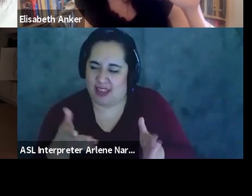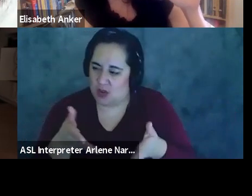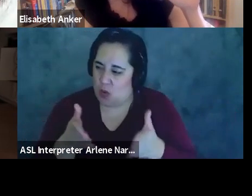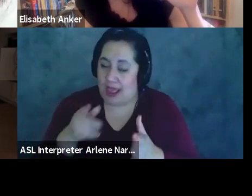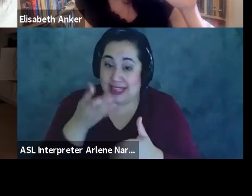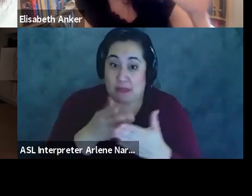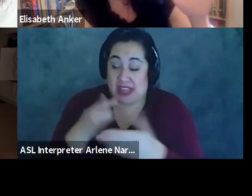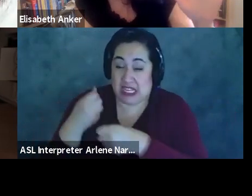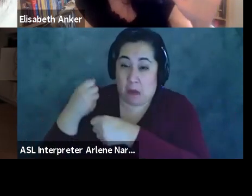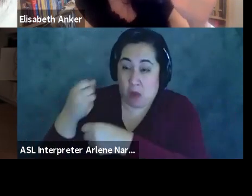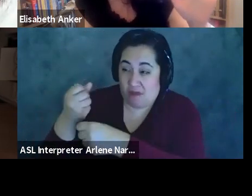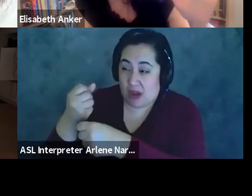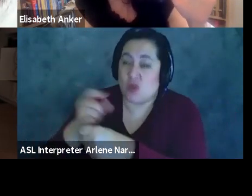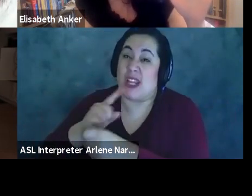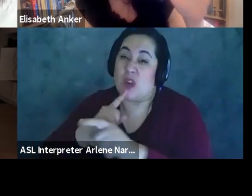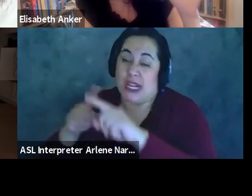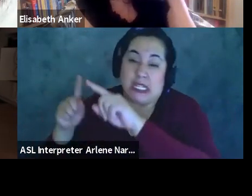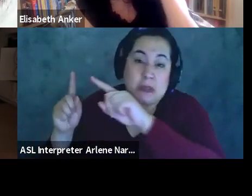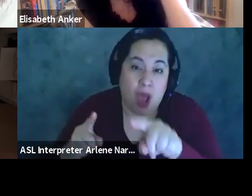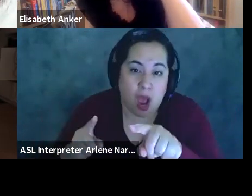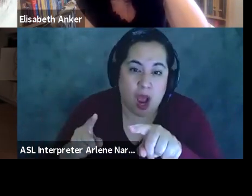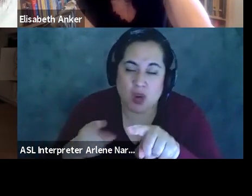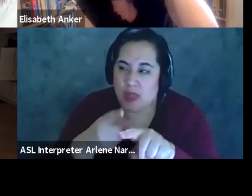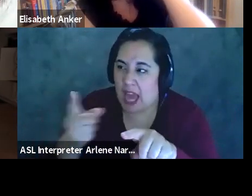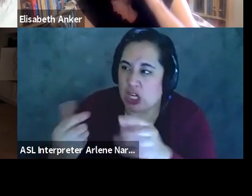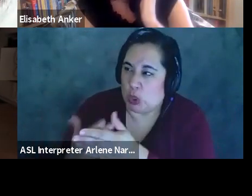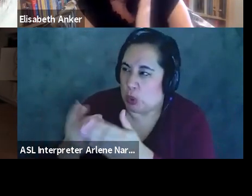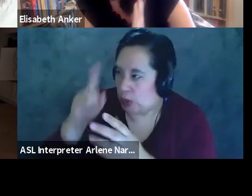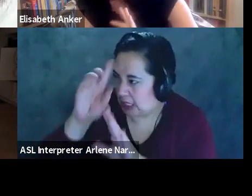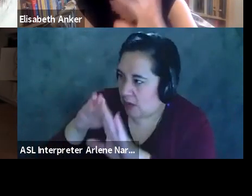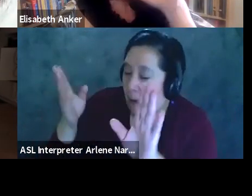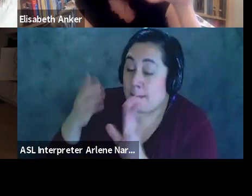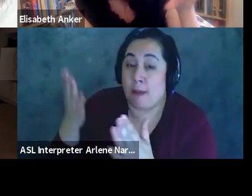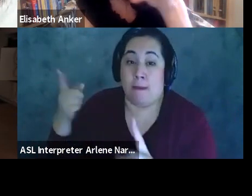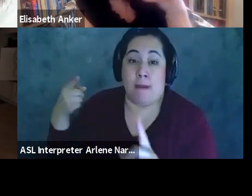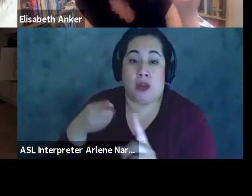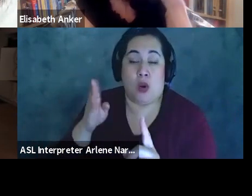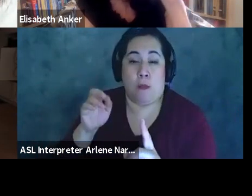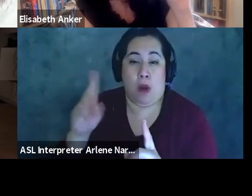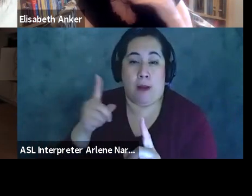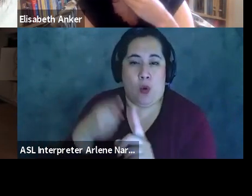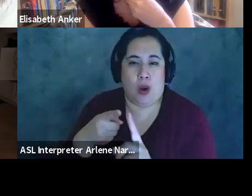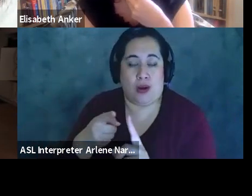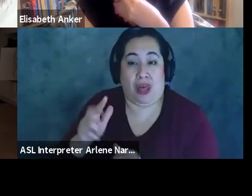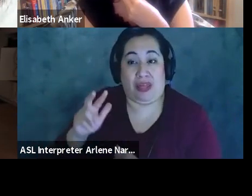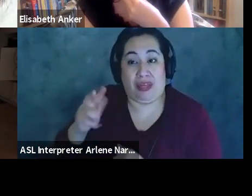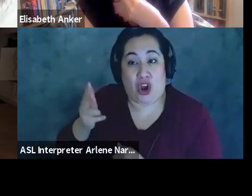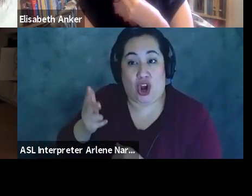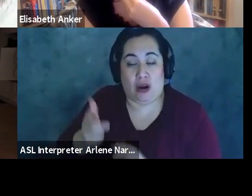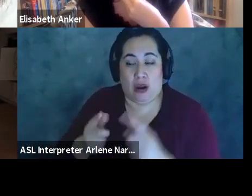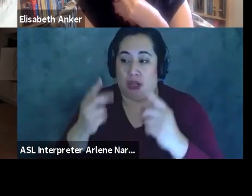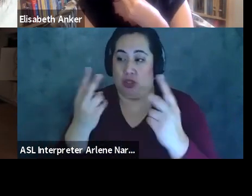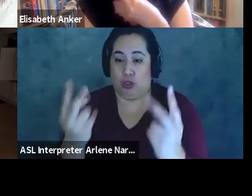actually a response to neoliberalism. And maybe if we go back to Brad's point about there being a third term,